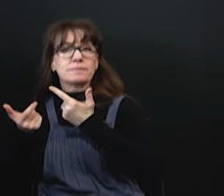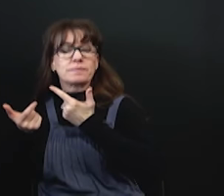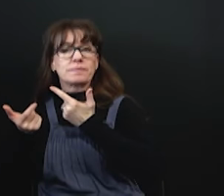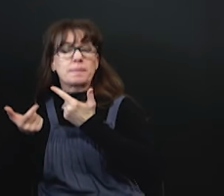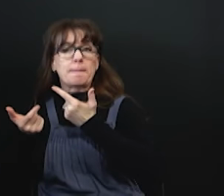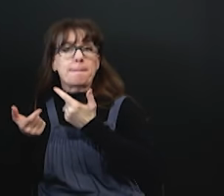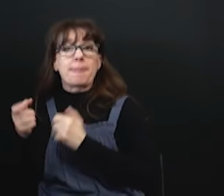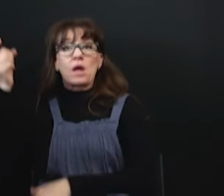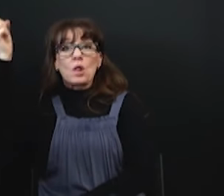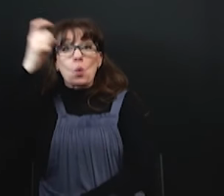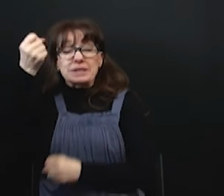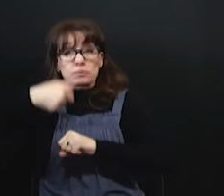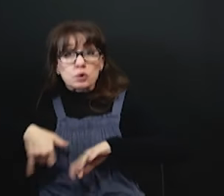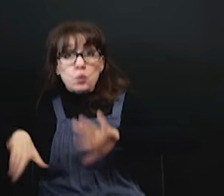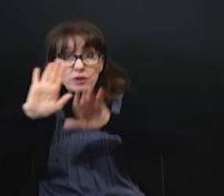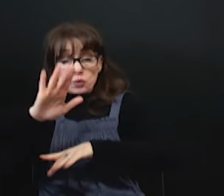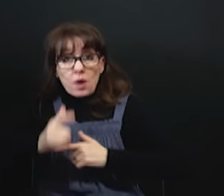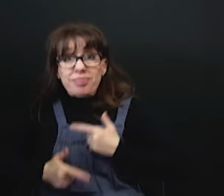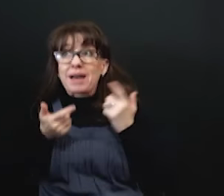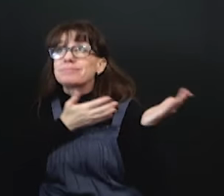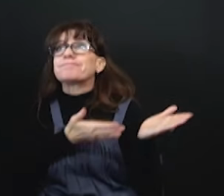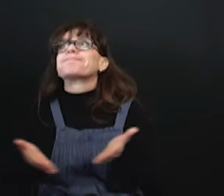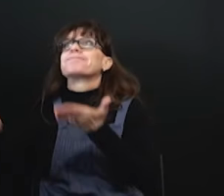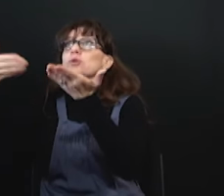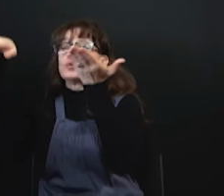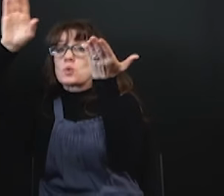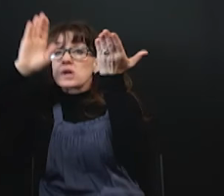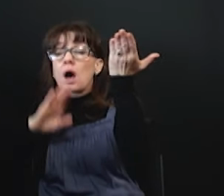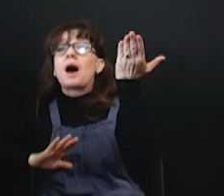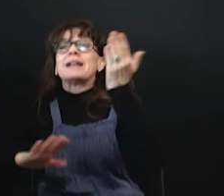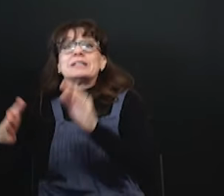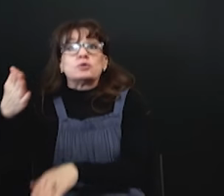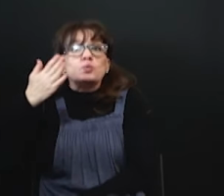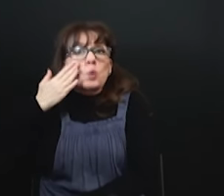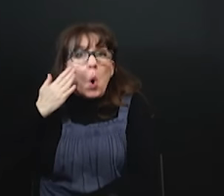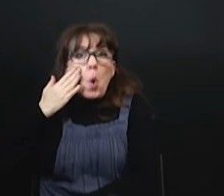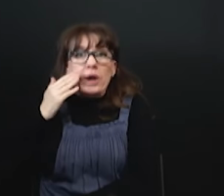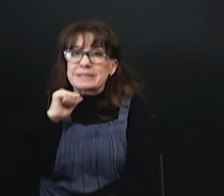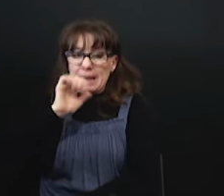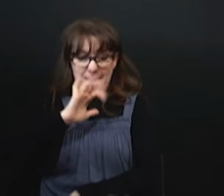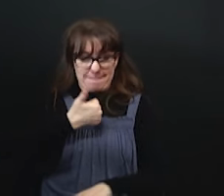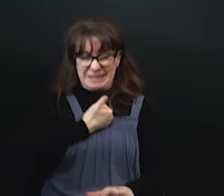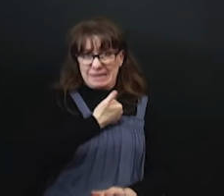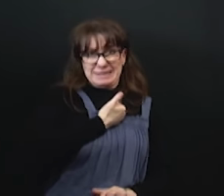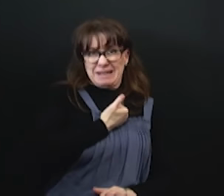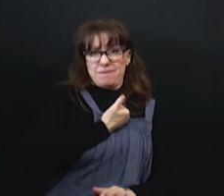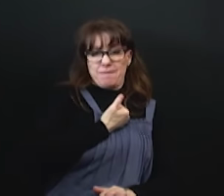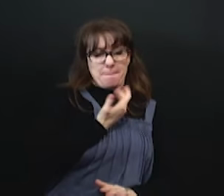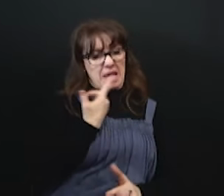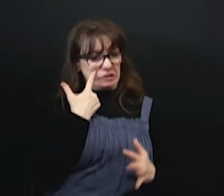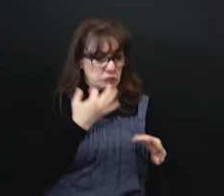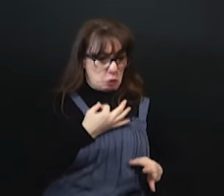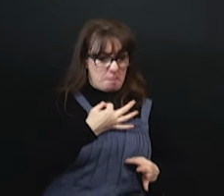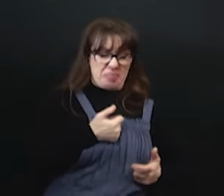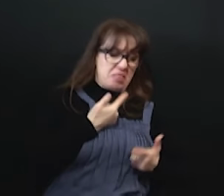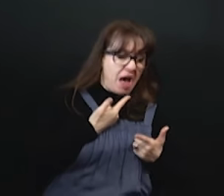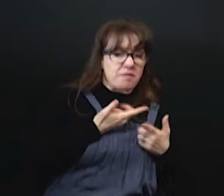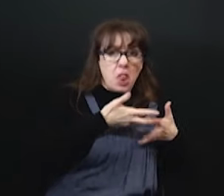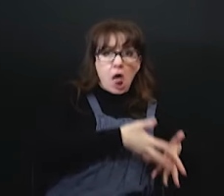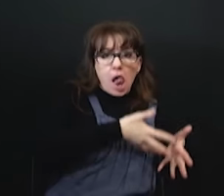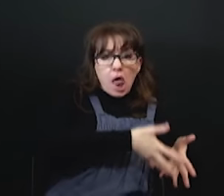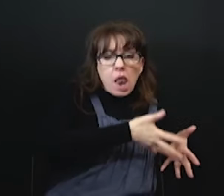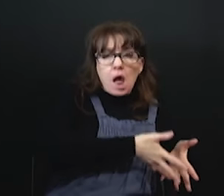wisdom of surrendering your life to God is found in knowing it is not about your self-determined life you are losing.